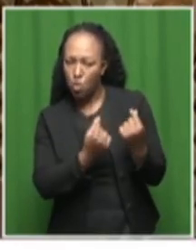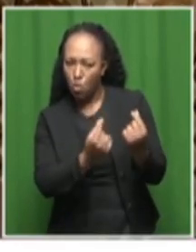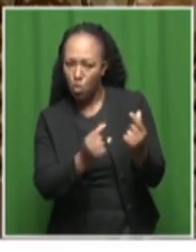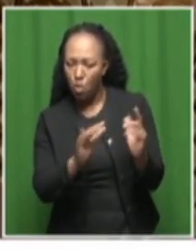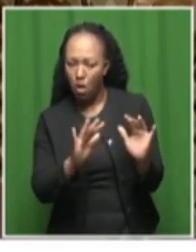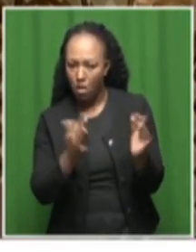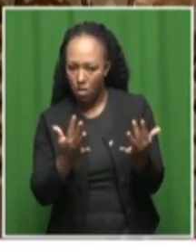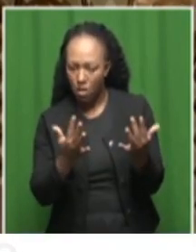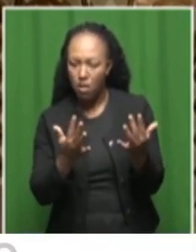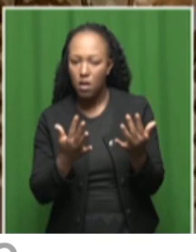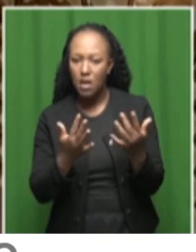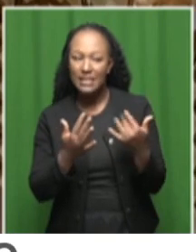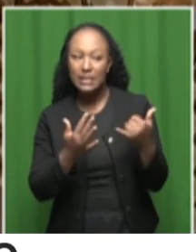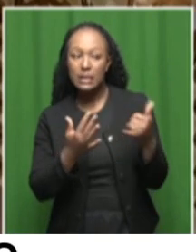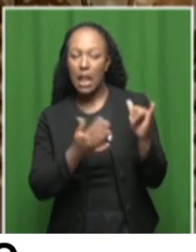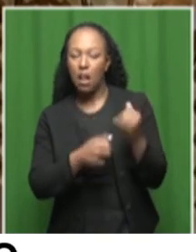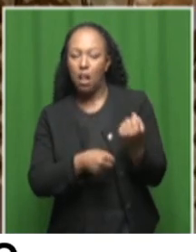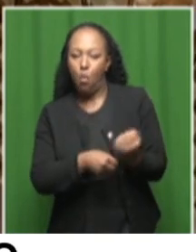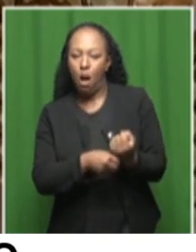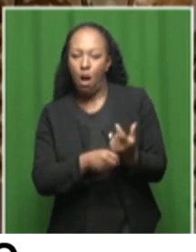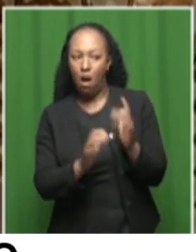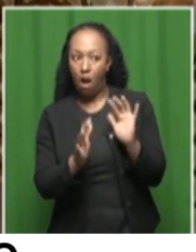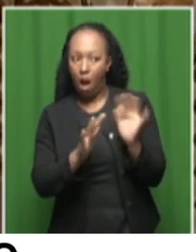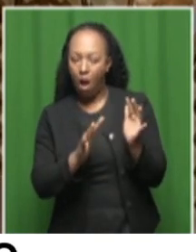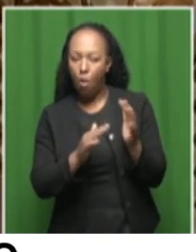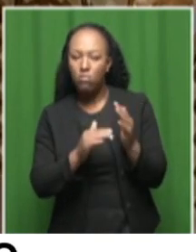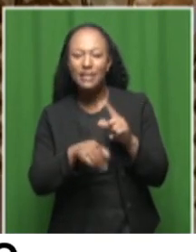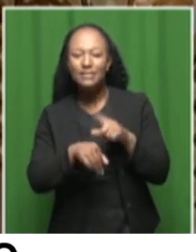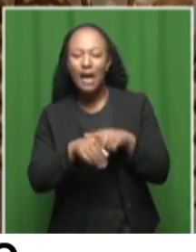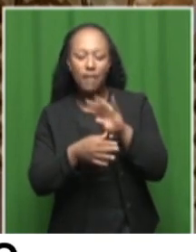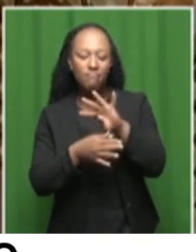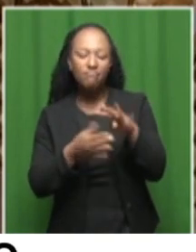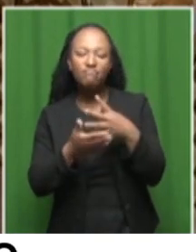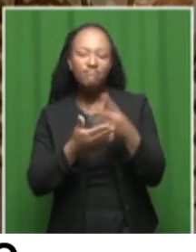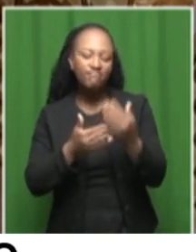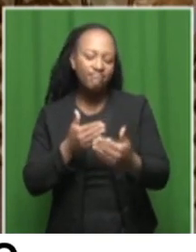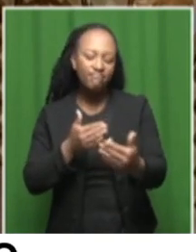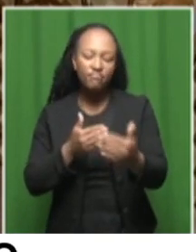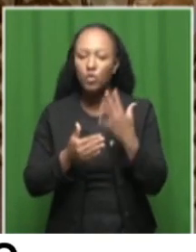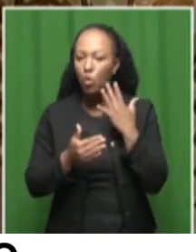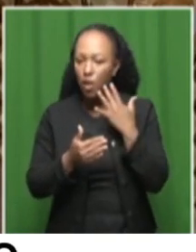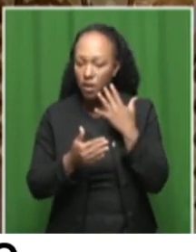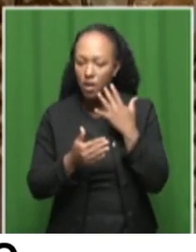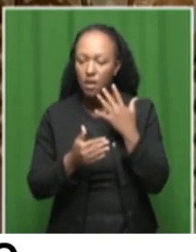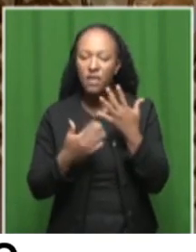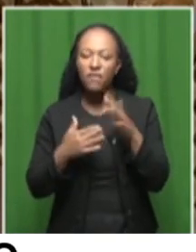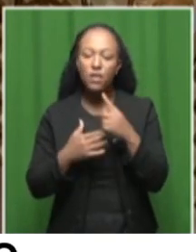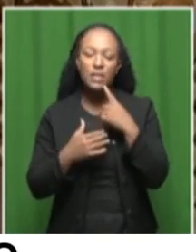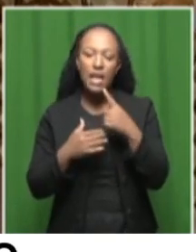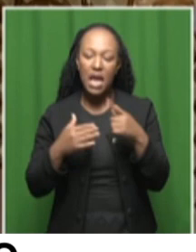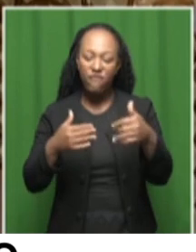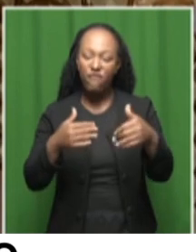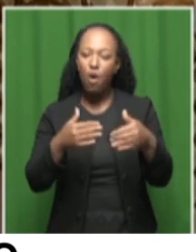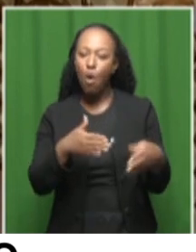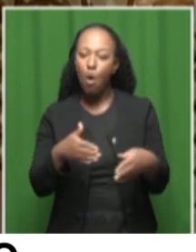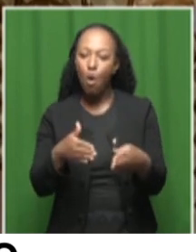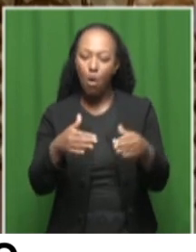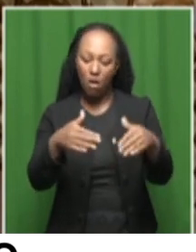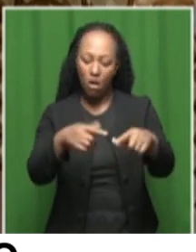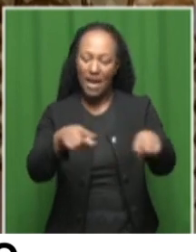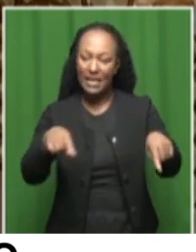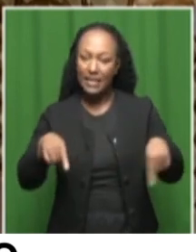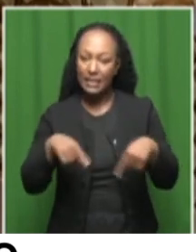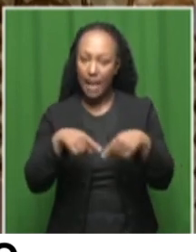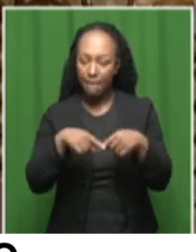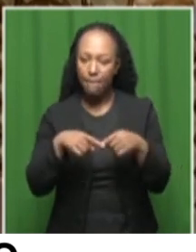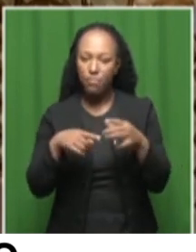the outstanding work and the time frames for the outstanding work. And for the dam, they said it would be about 6 months. So as soon as we get that, we